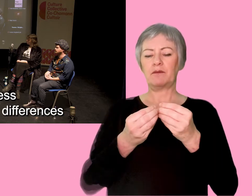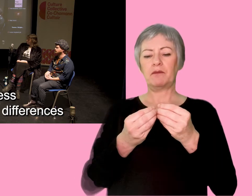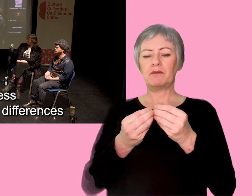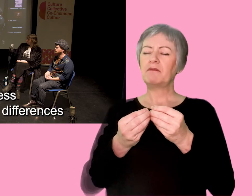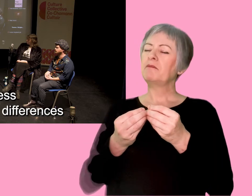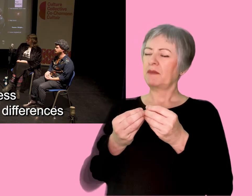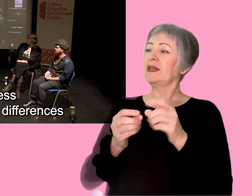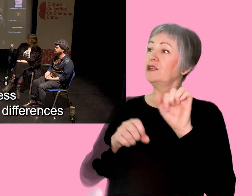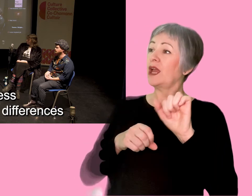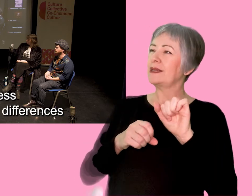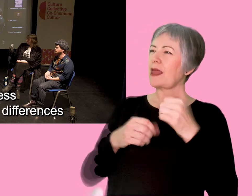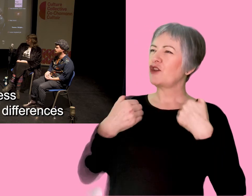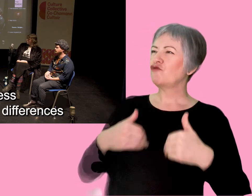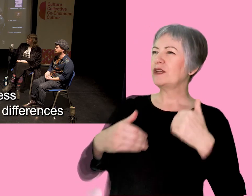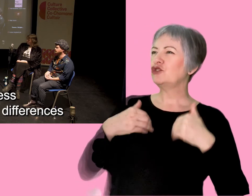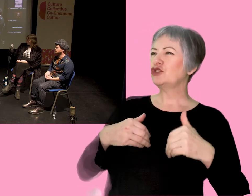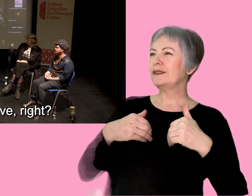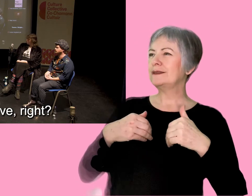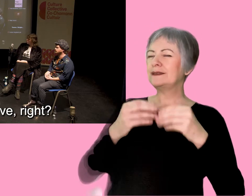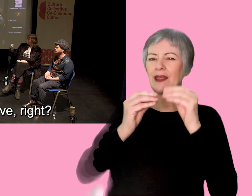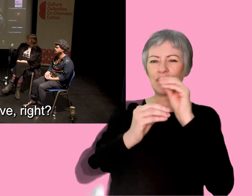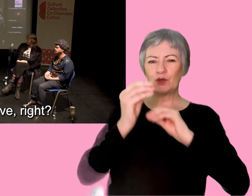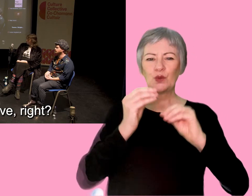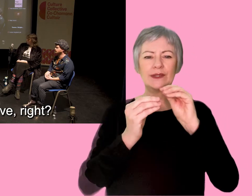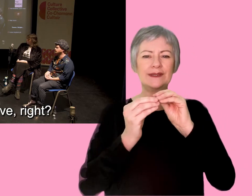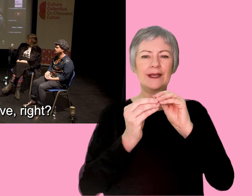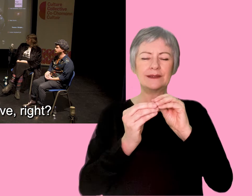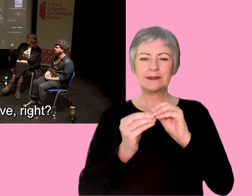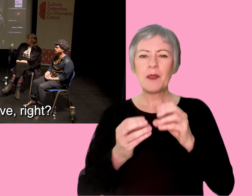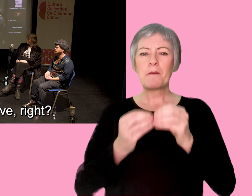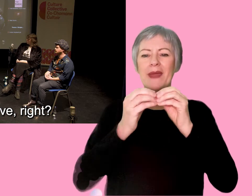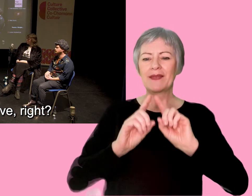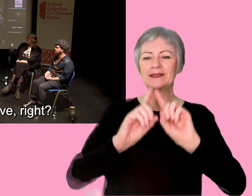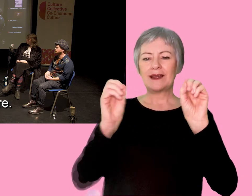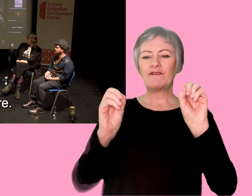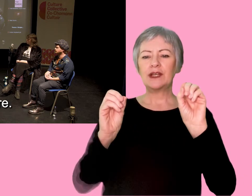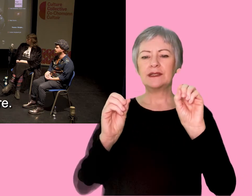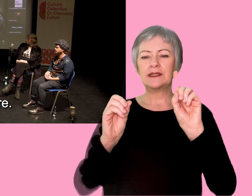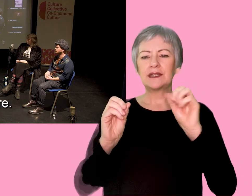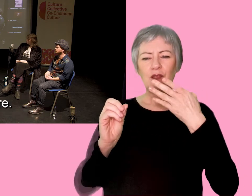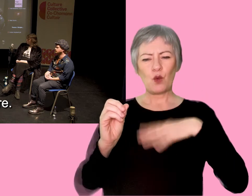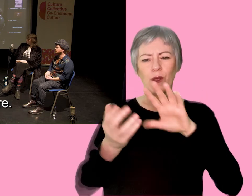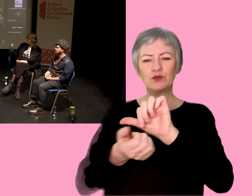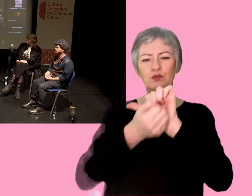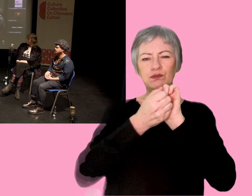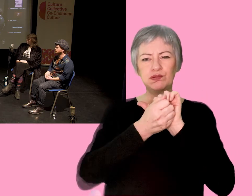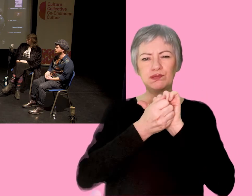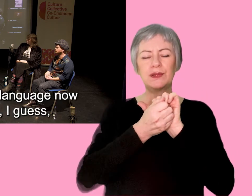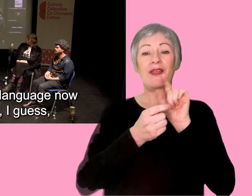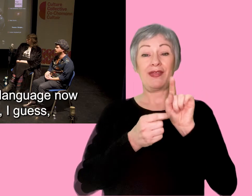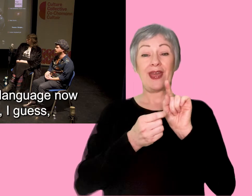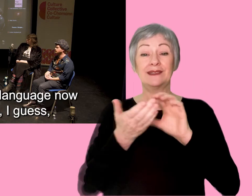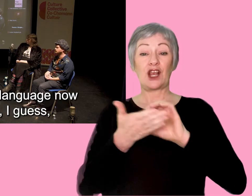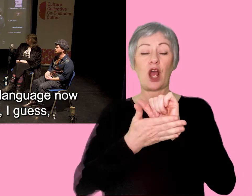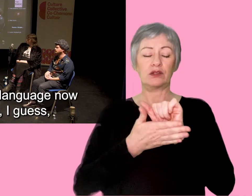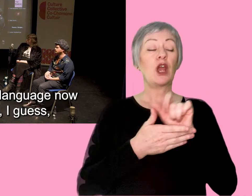the richness and the nuances and the differences that make it, that you want to preserve, right? That's like culture. That's how you,